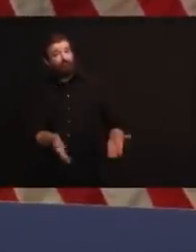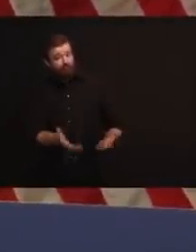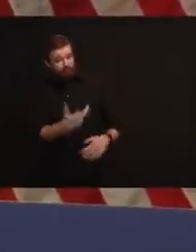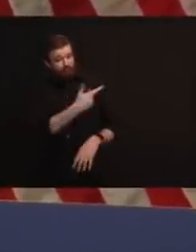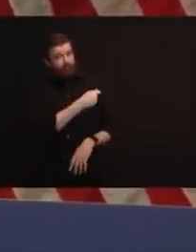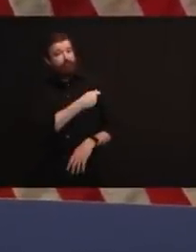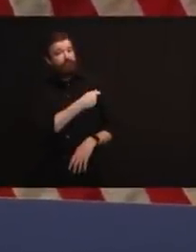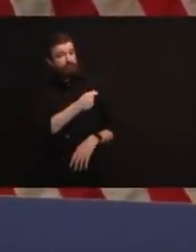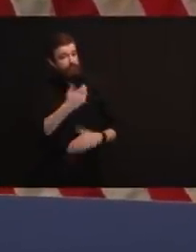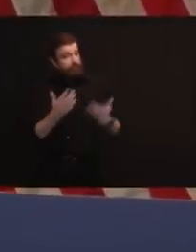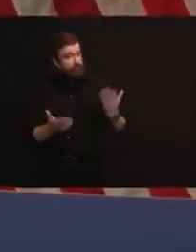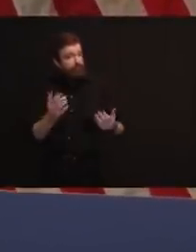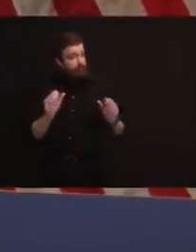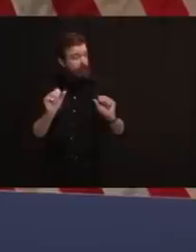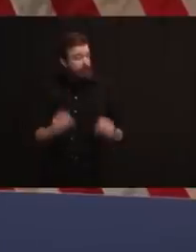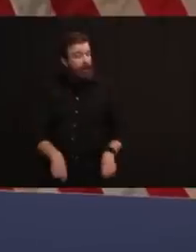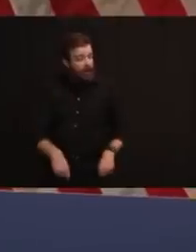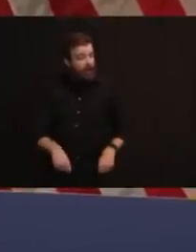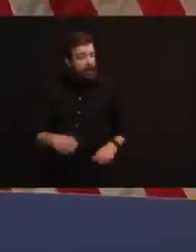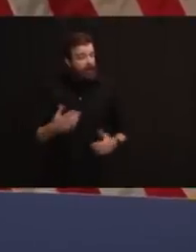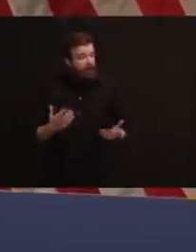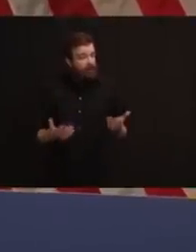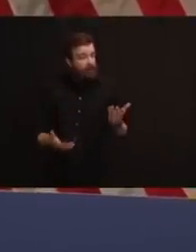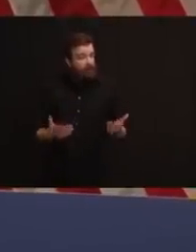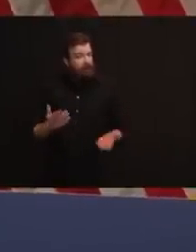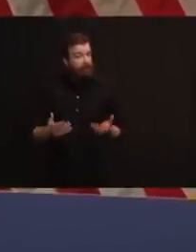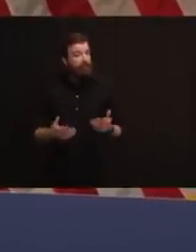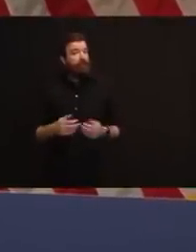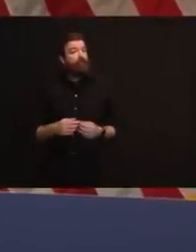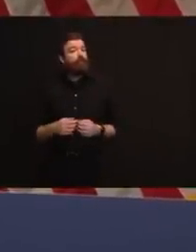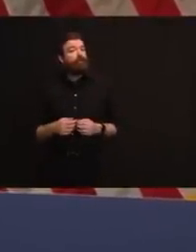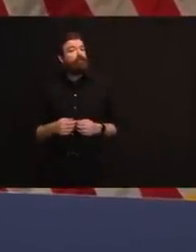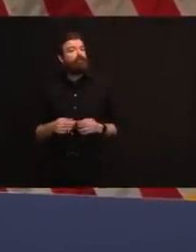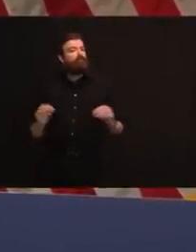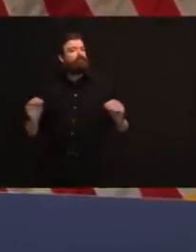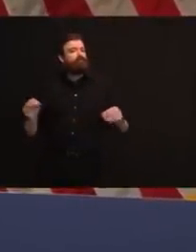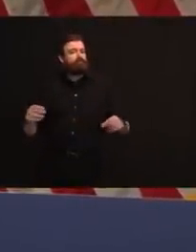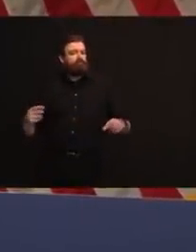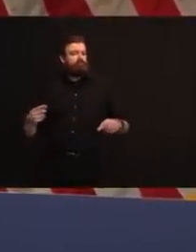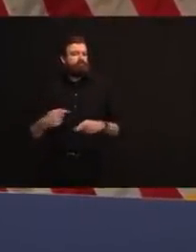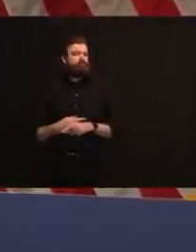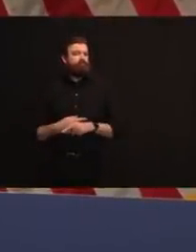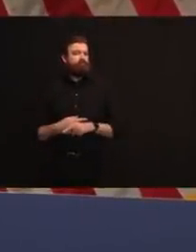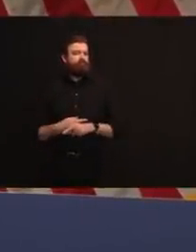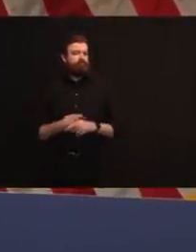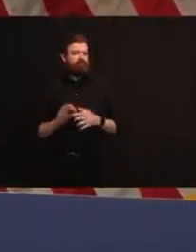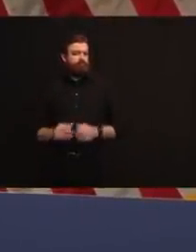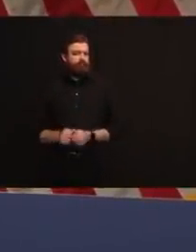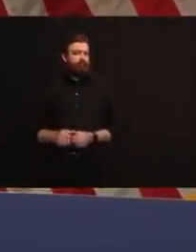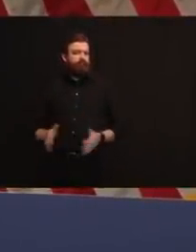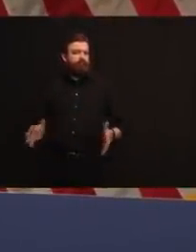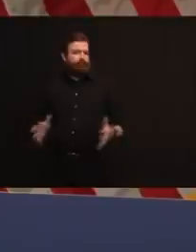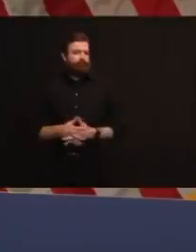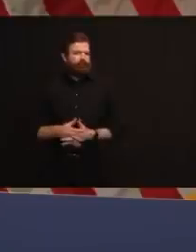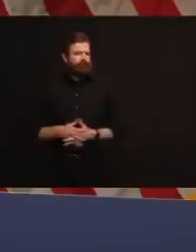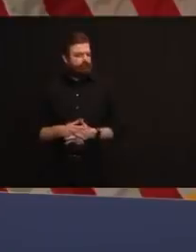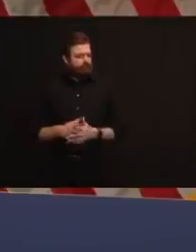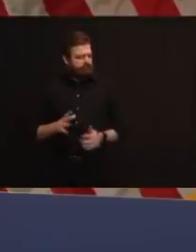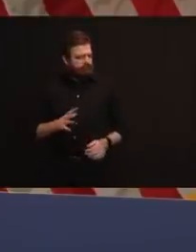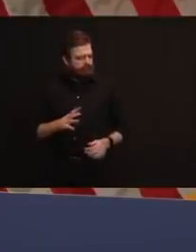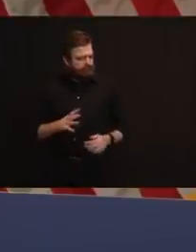be much different. It doesn't actually, there's no contraindication for pregnant women to get vaccinated. And in fact, the